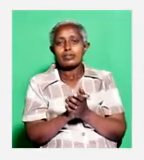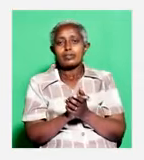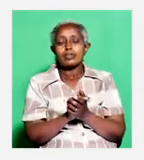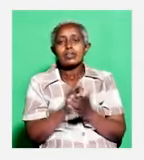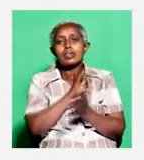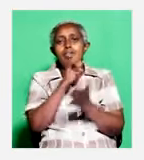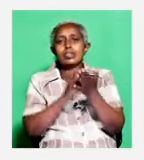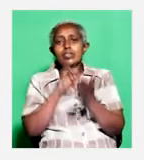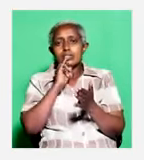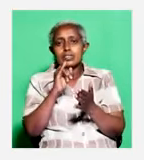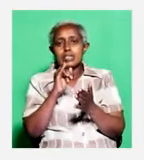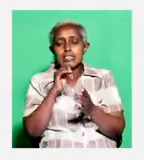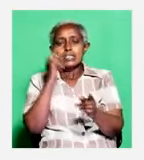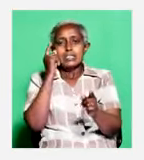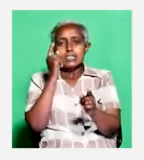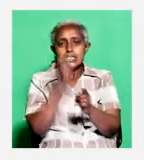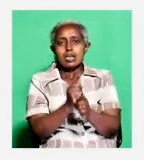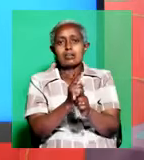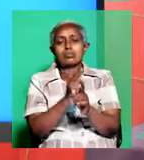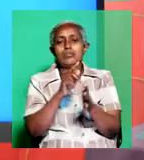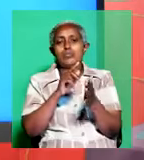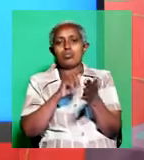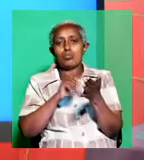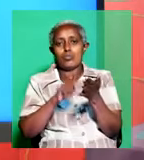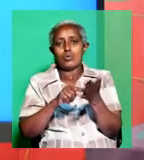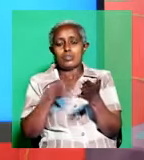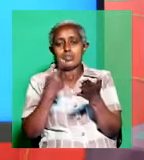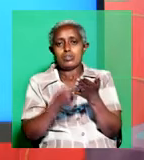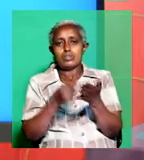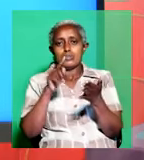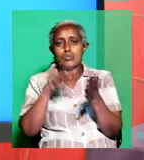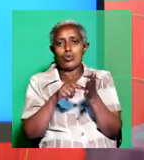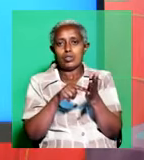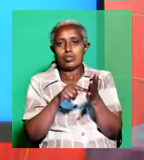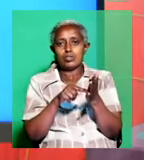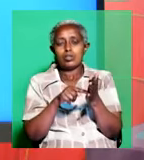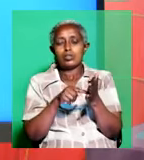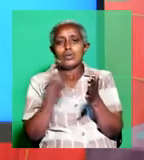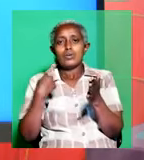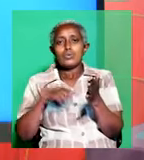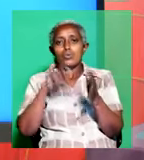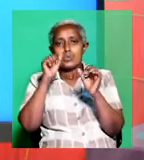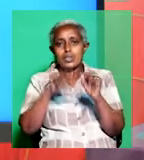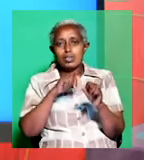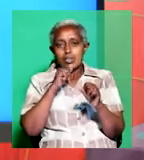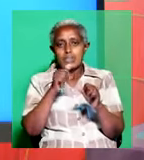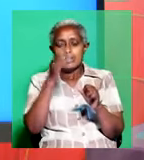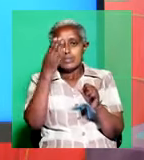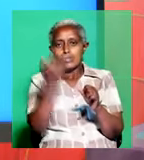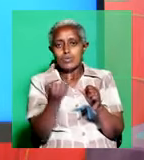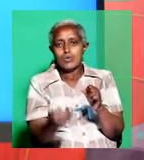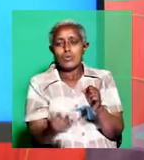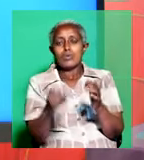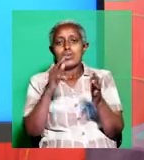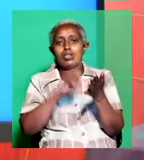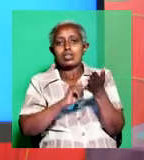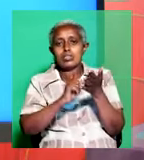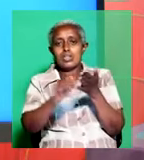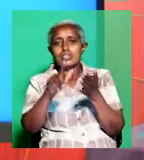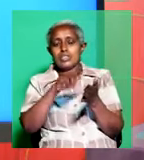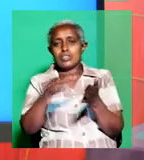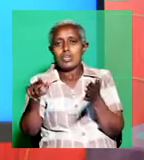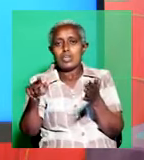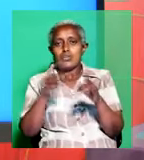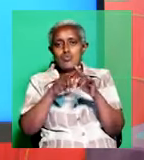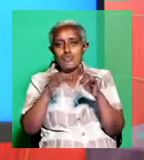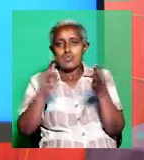it is a sharp point. So at this point, we can't draw a tangent line, a unique tangent line